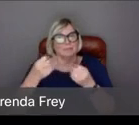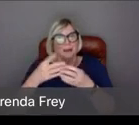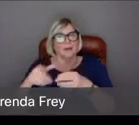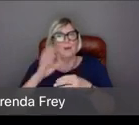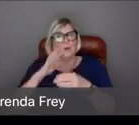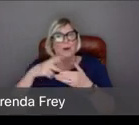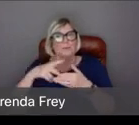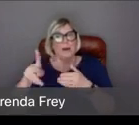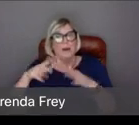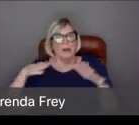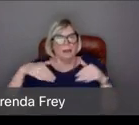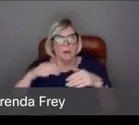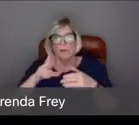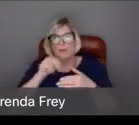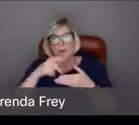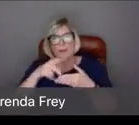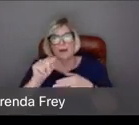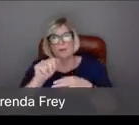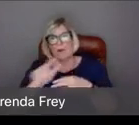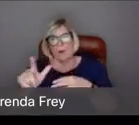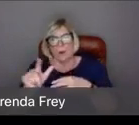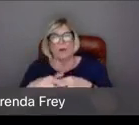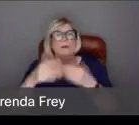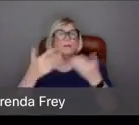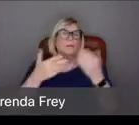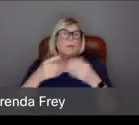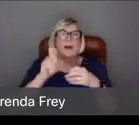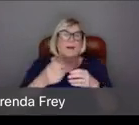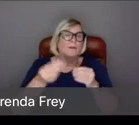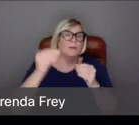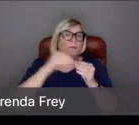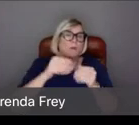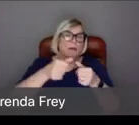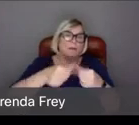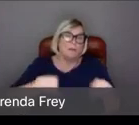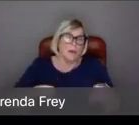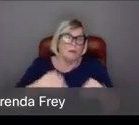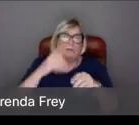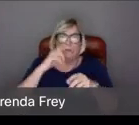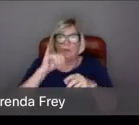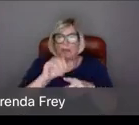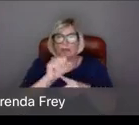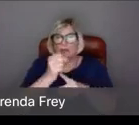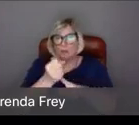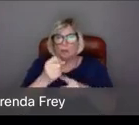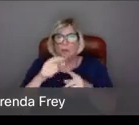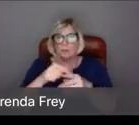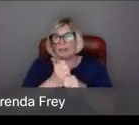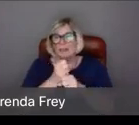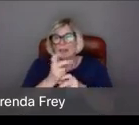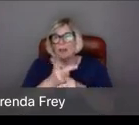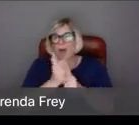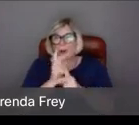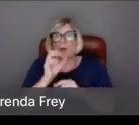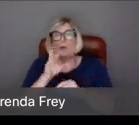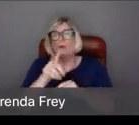rates maybe that are applied, or other terms. Maybe you have to put more down payment in a situation to be able to get the loan, or you need a